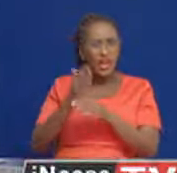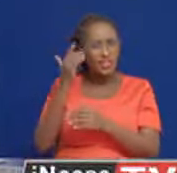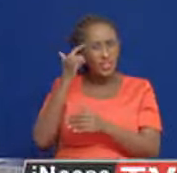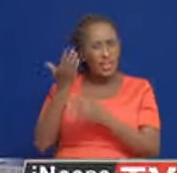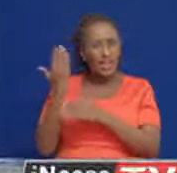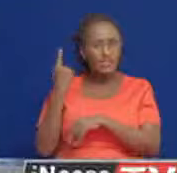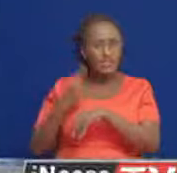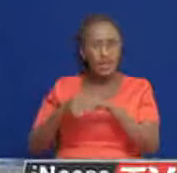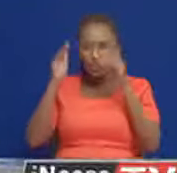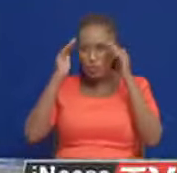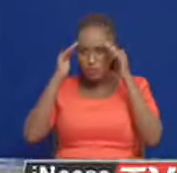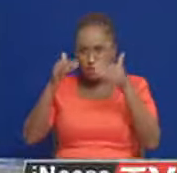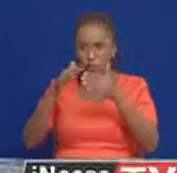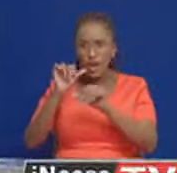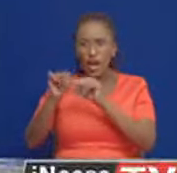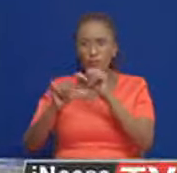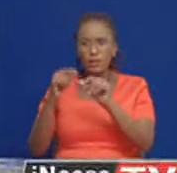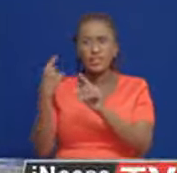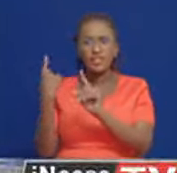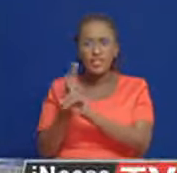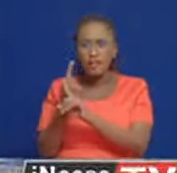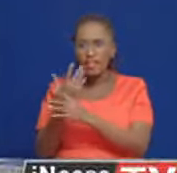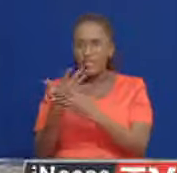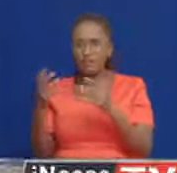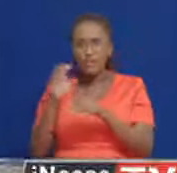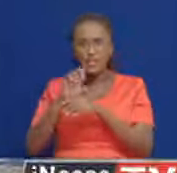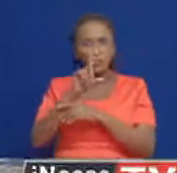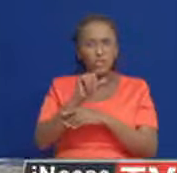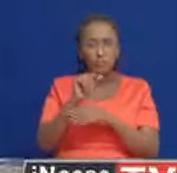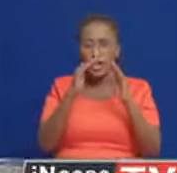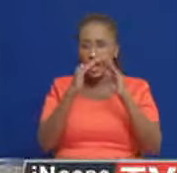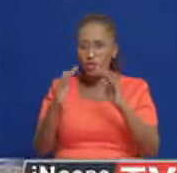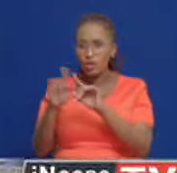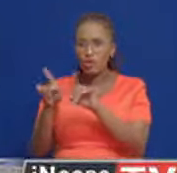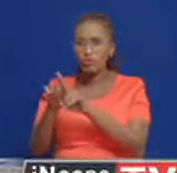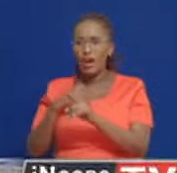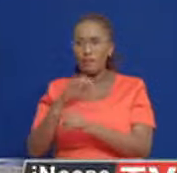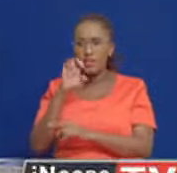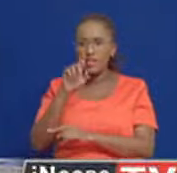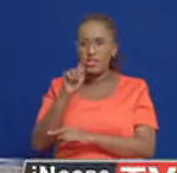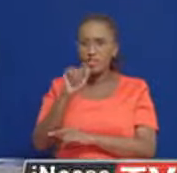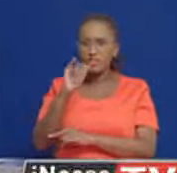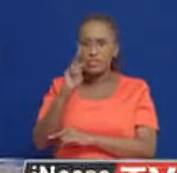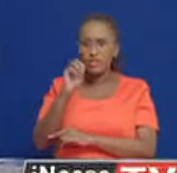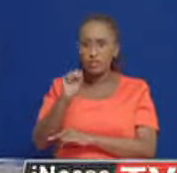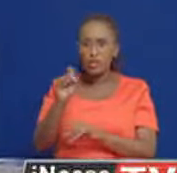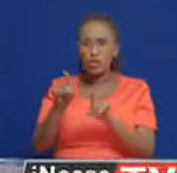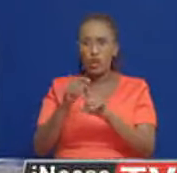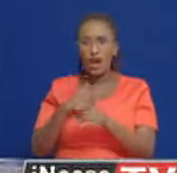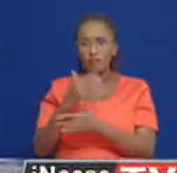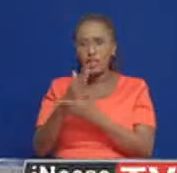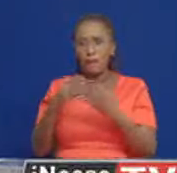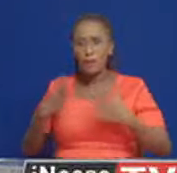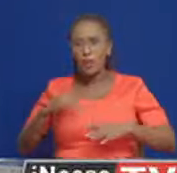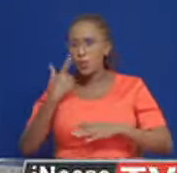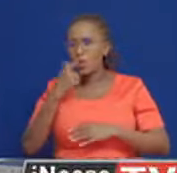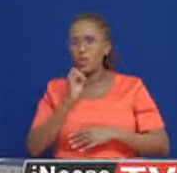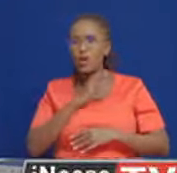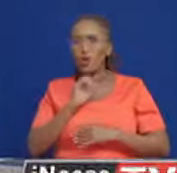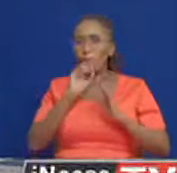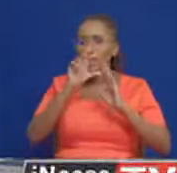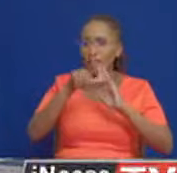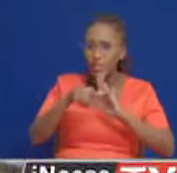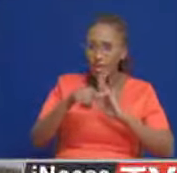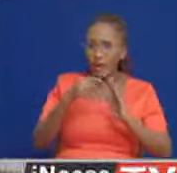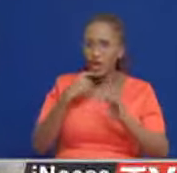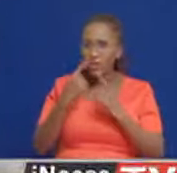we focused a lot on a number of other things like affordable housing. And then there was e-teams in there and we saw farmers complaining much later. You know, are there things